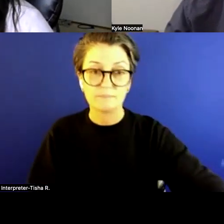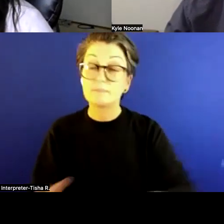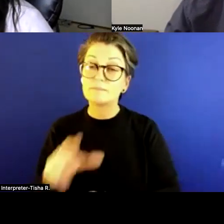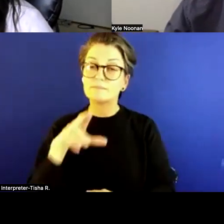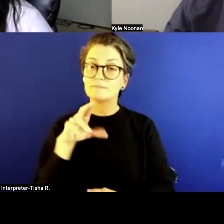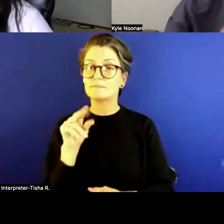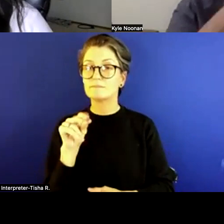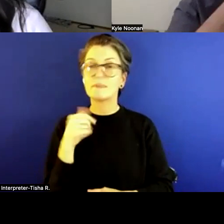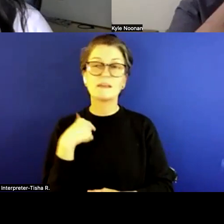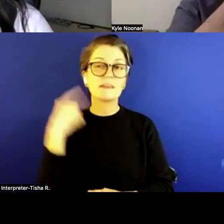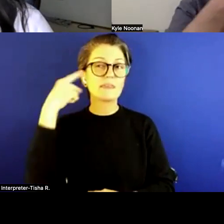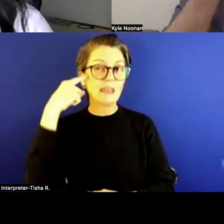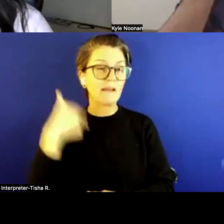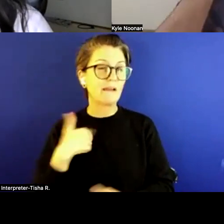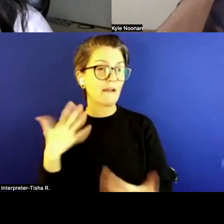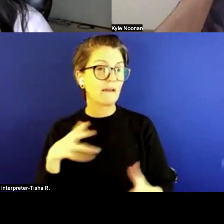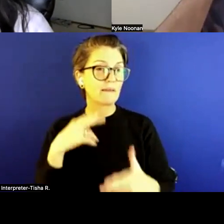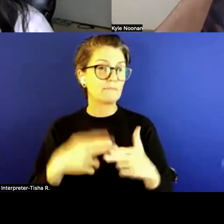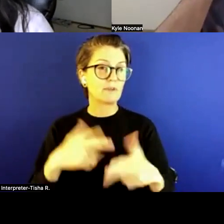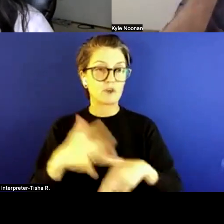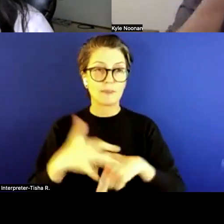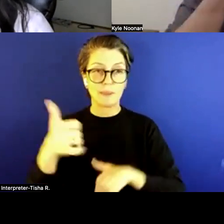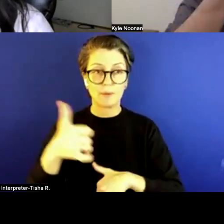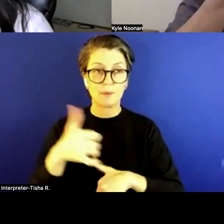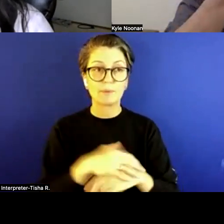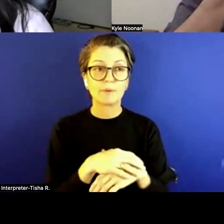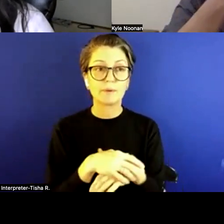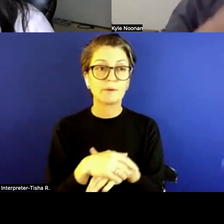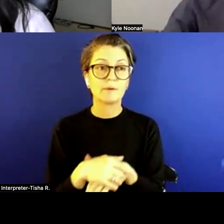No, I think I said it earlier, but